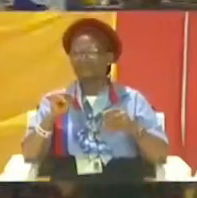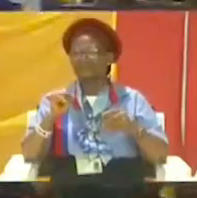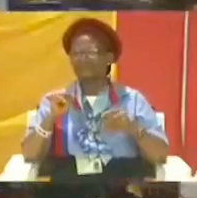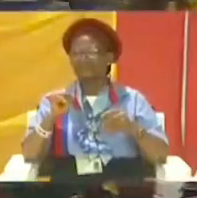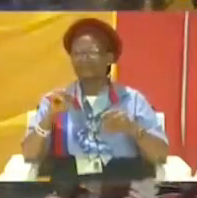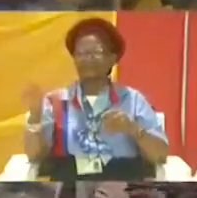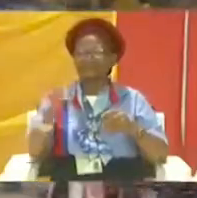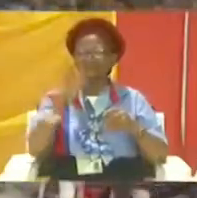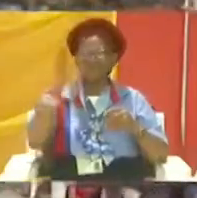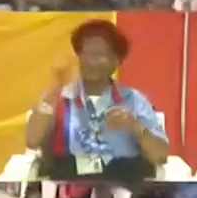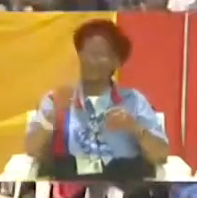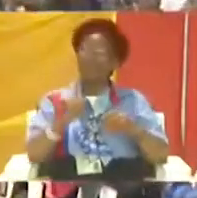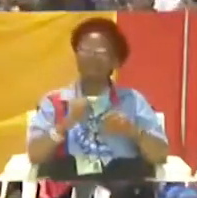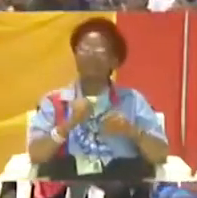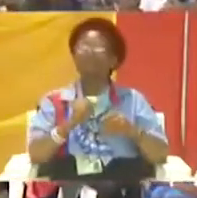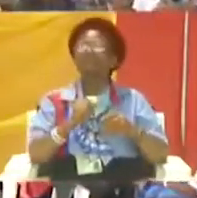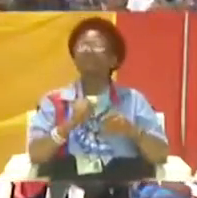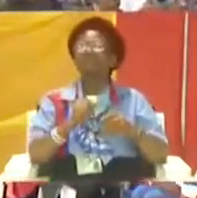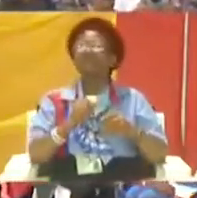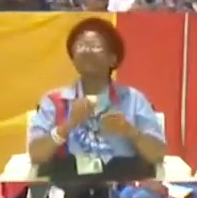safely.